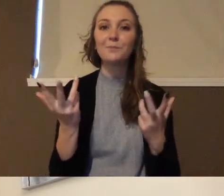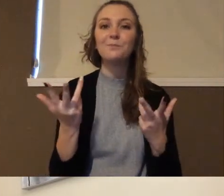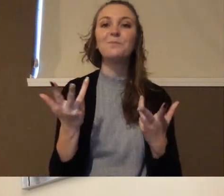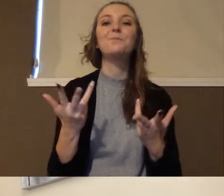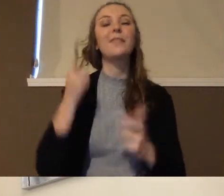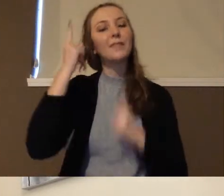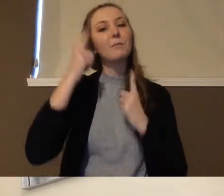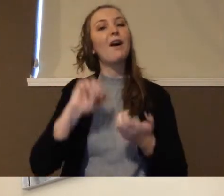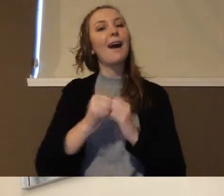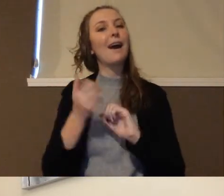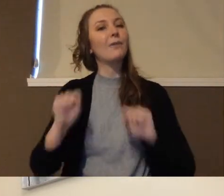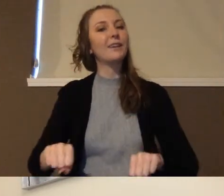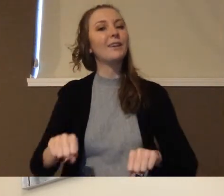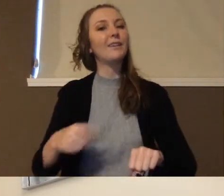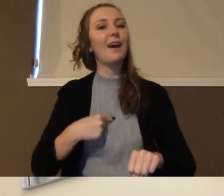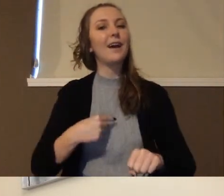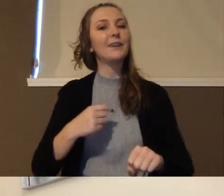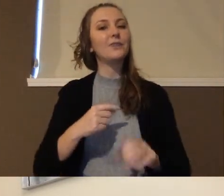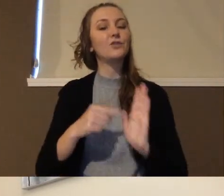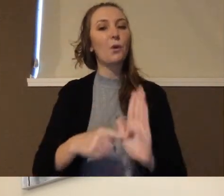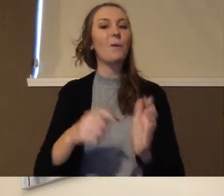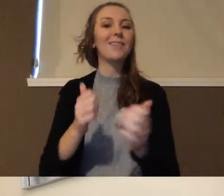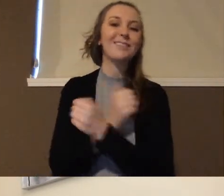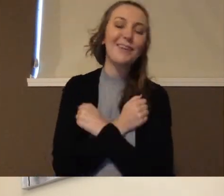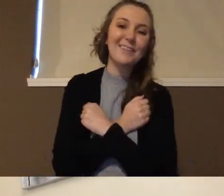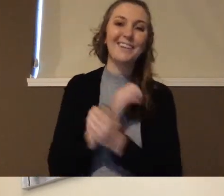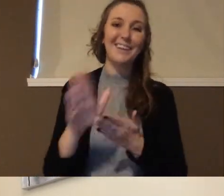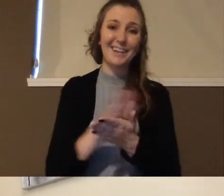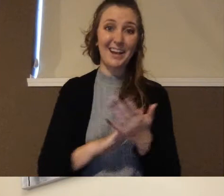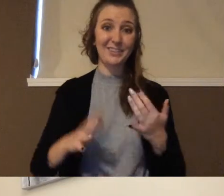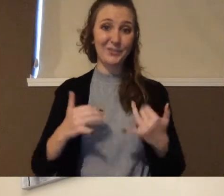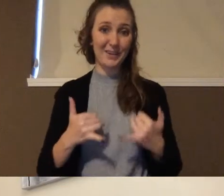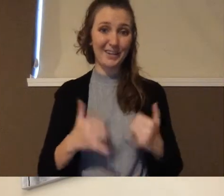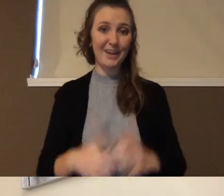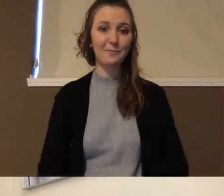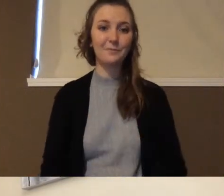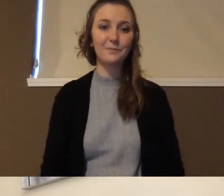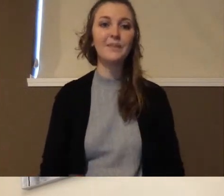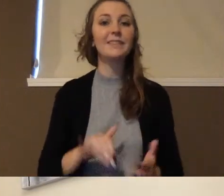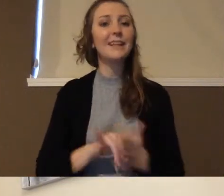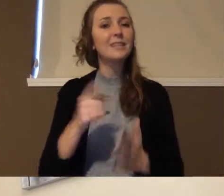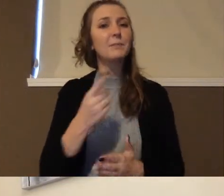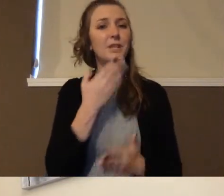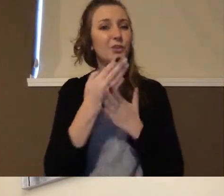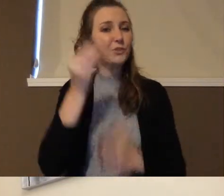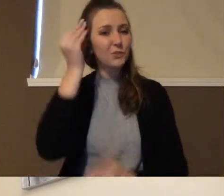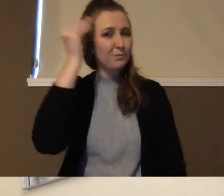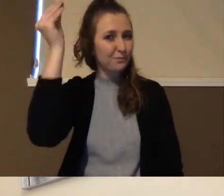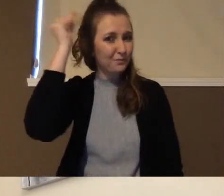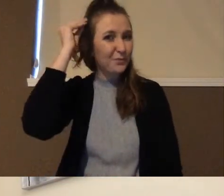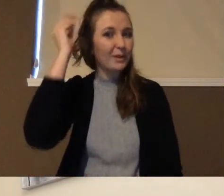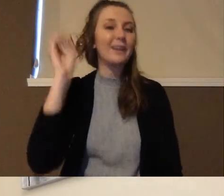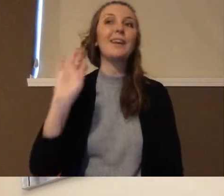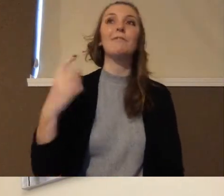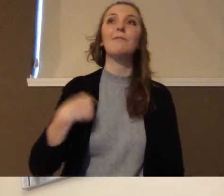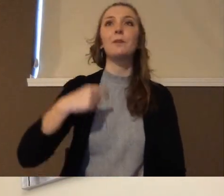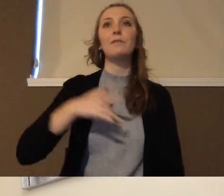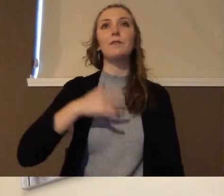this moment right now? And so that's something good that we can remember. If we ever feel confused, we can kind of try to do